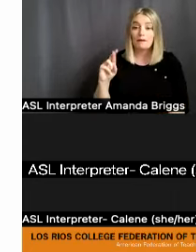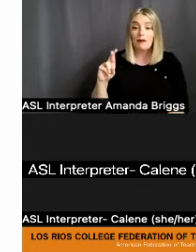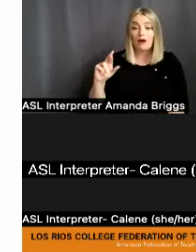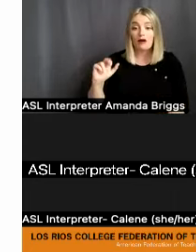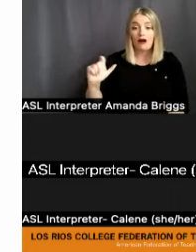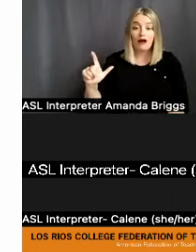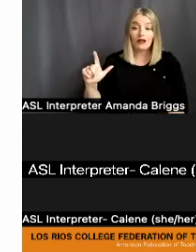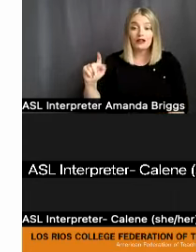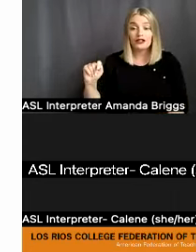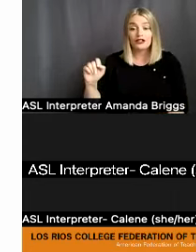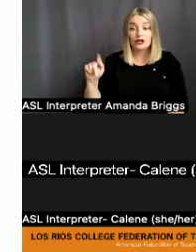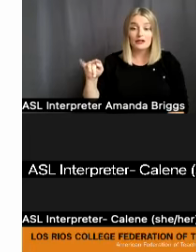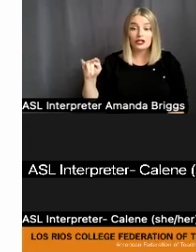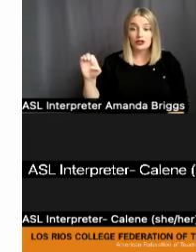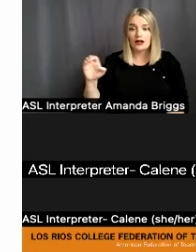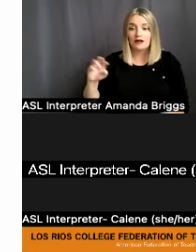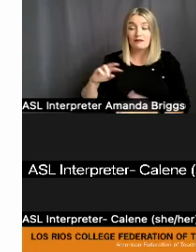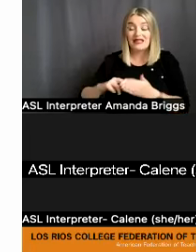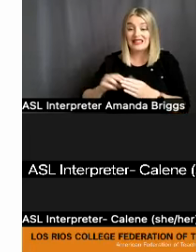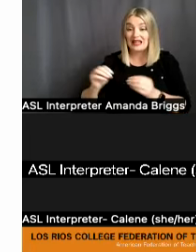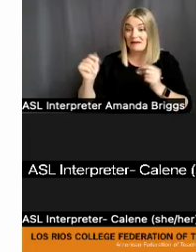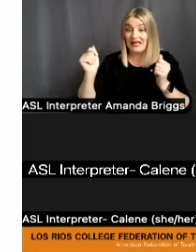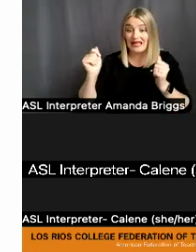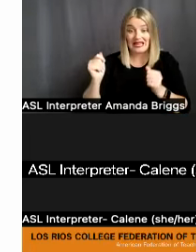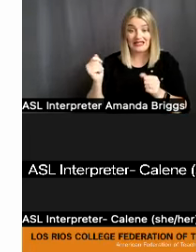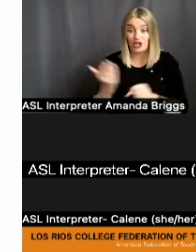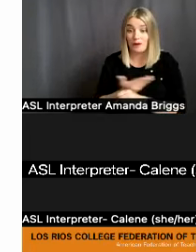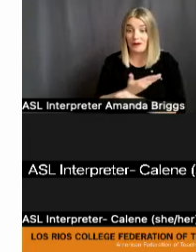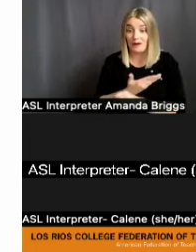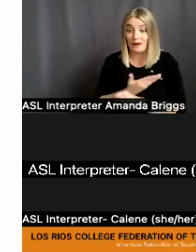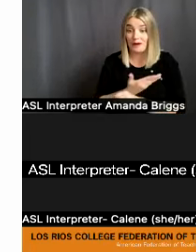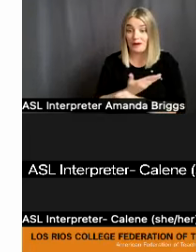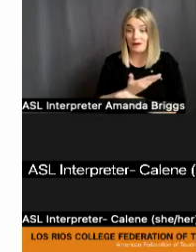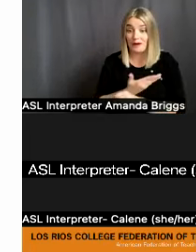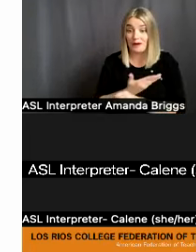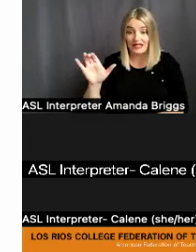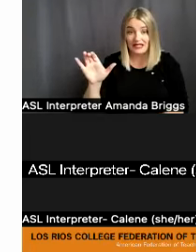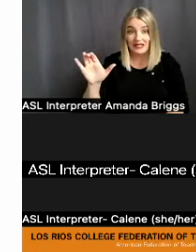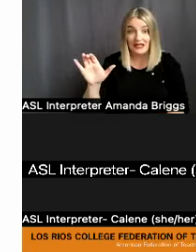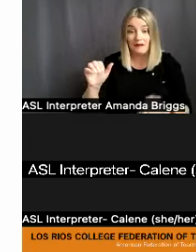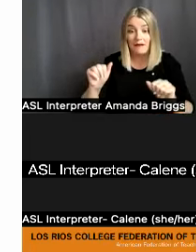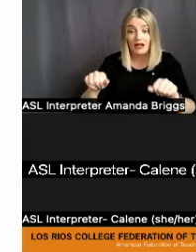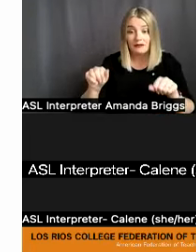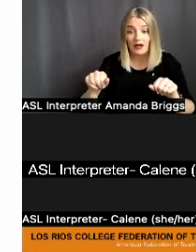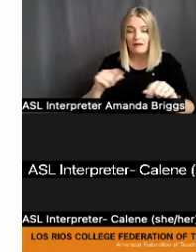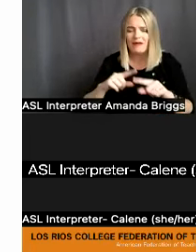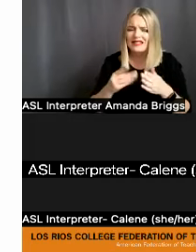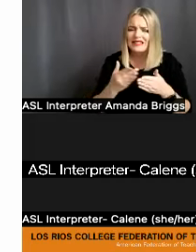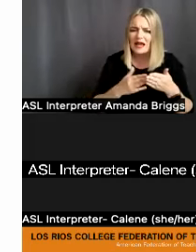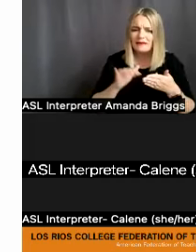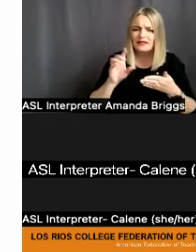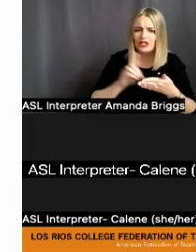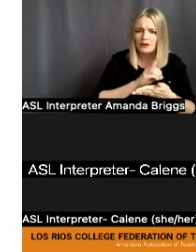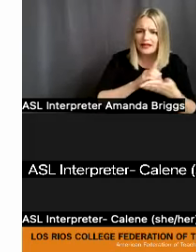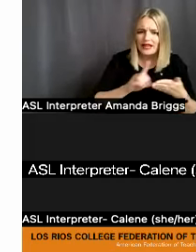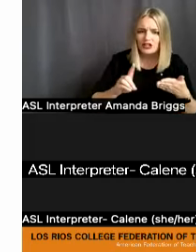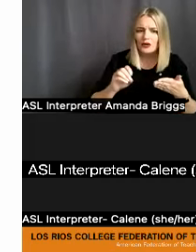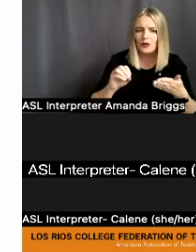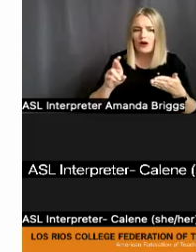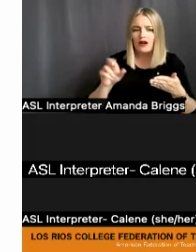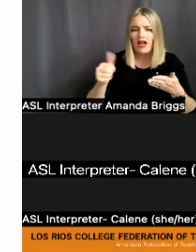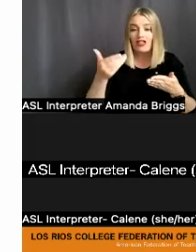immediate termination of any faculty member. But there are things like discrimination or a number of other things that